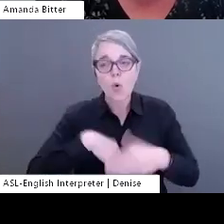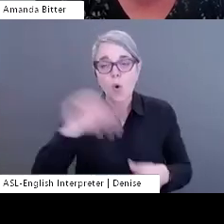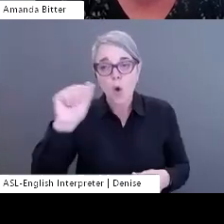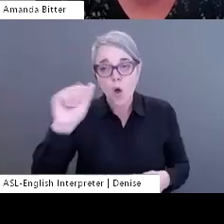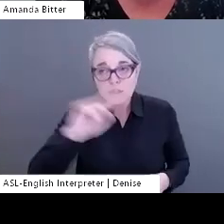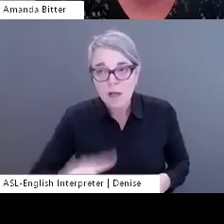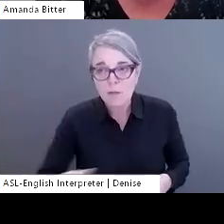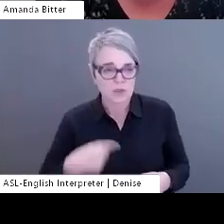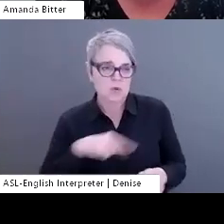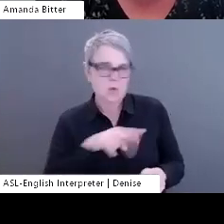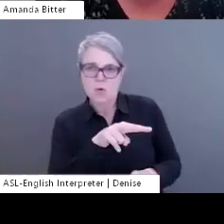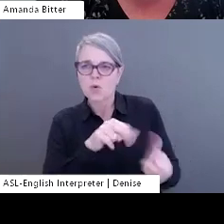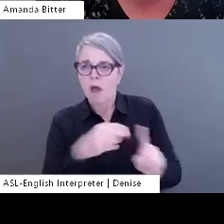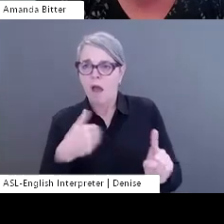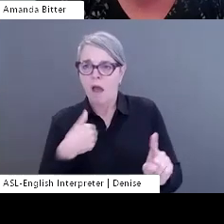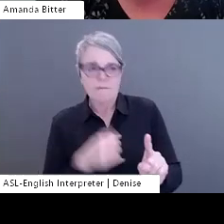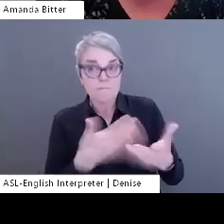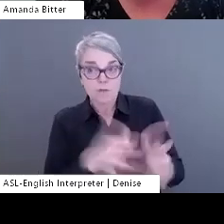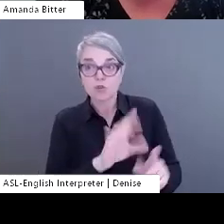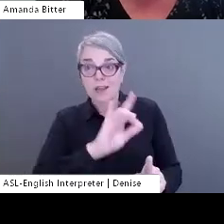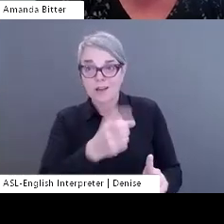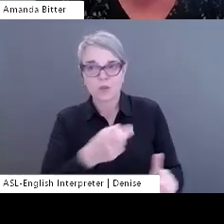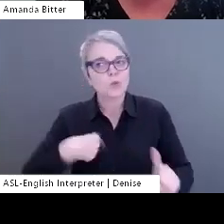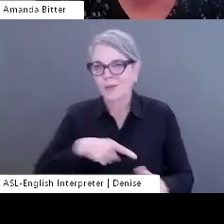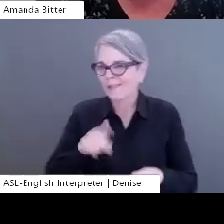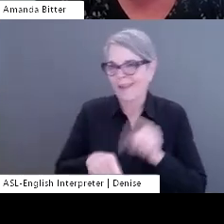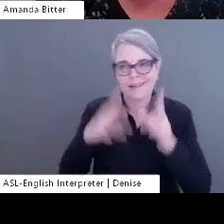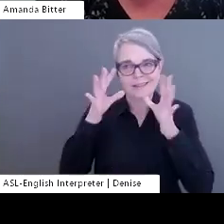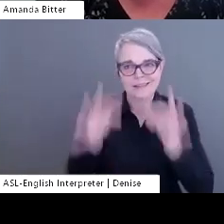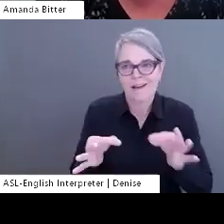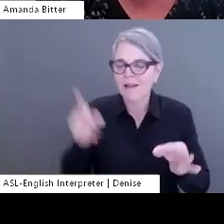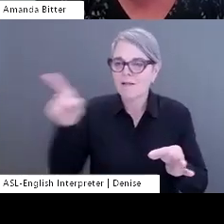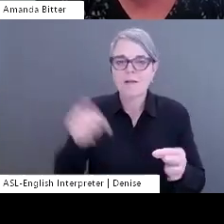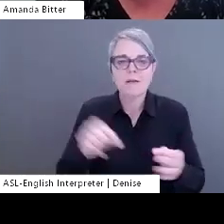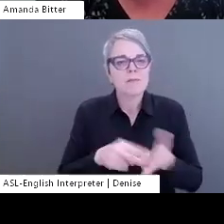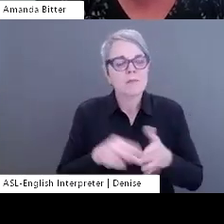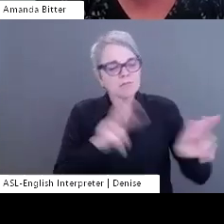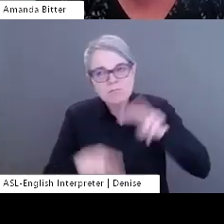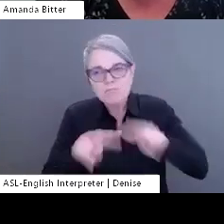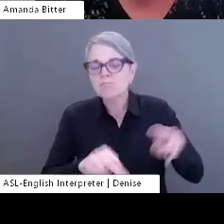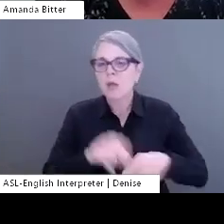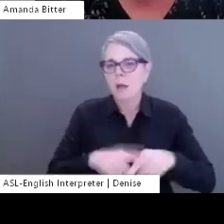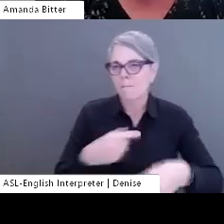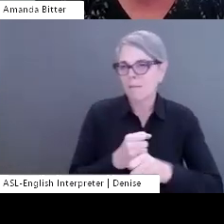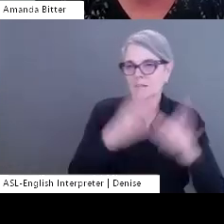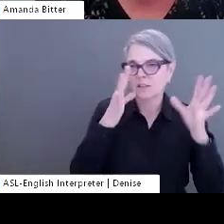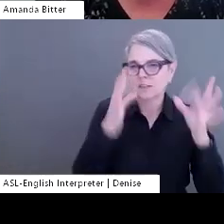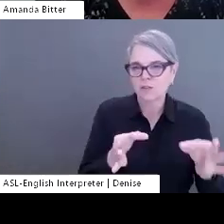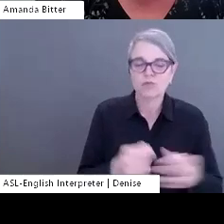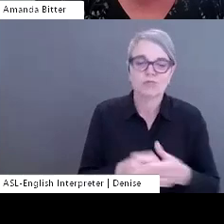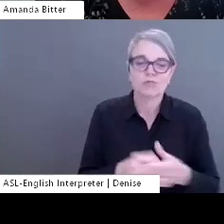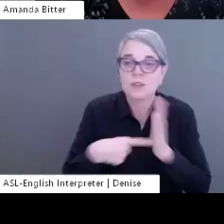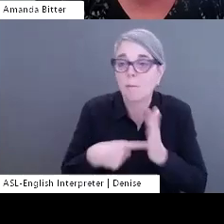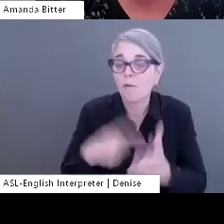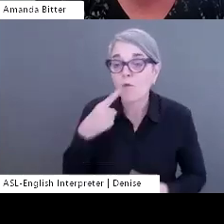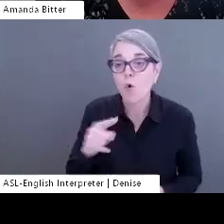value to deem you not capable of making decisions, whether that's to assault or what have you. So oftentimes